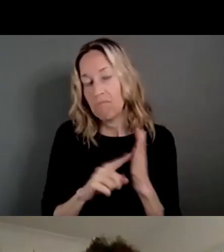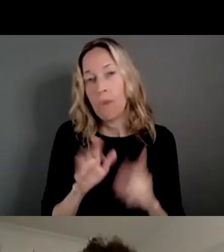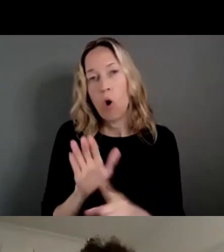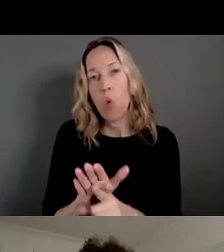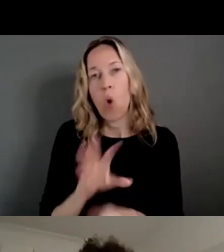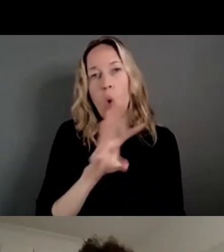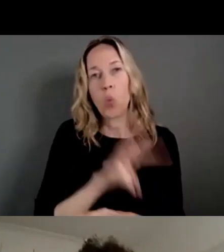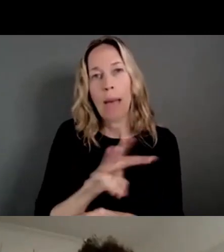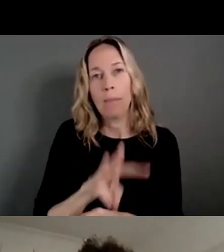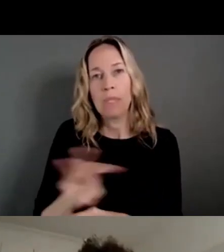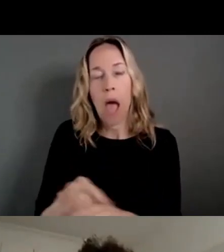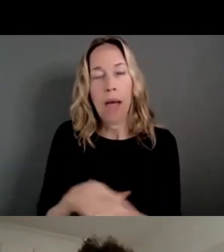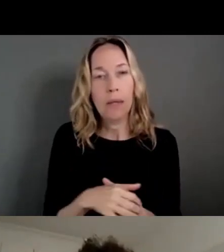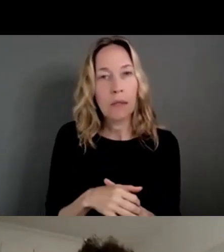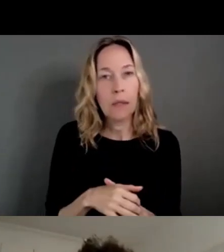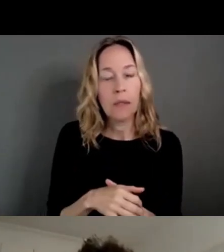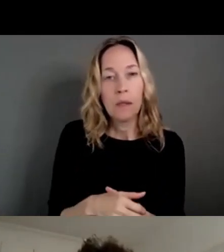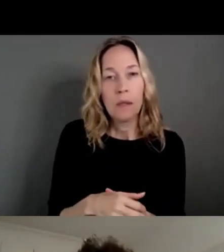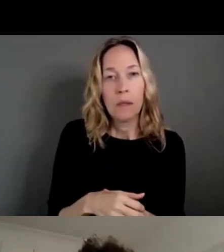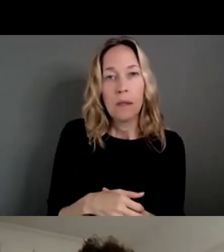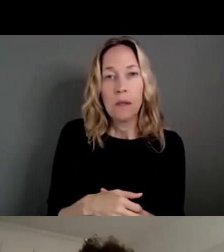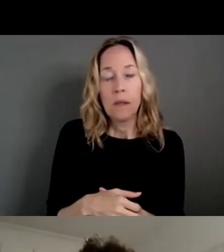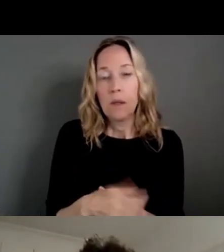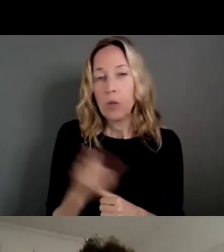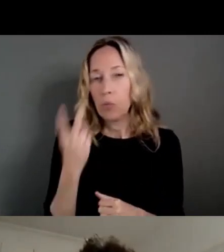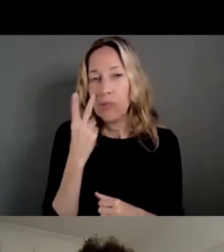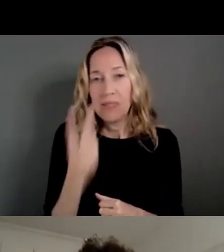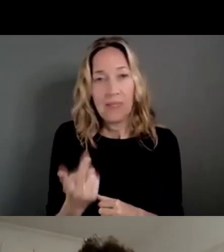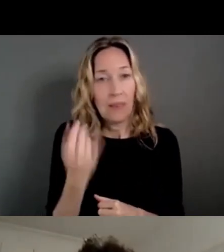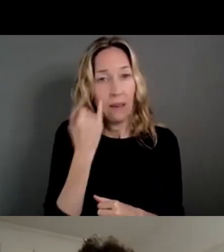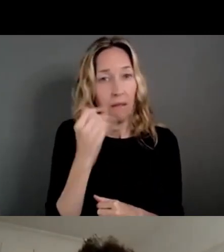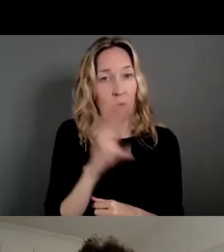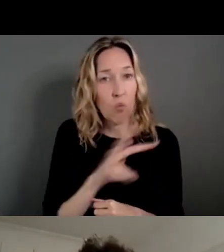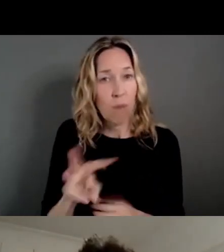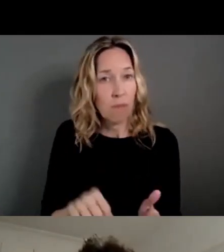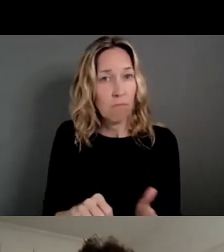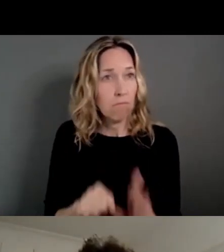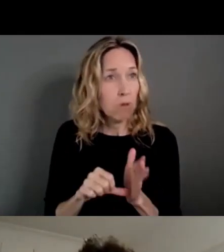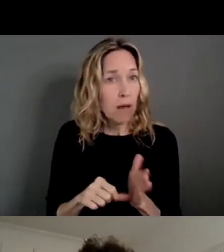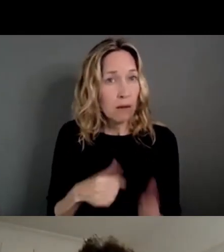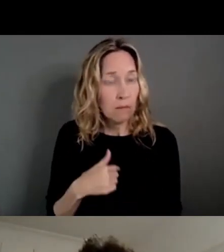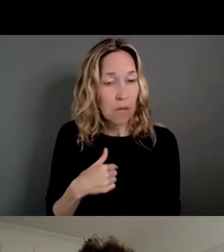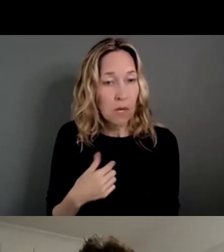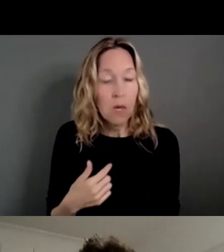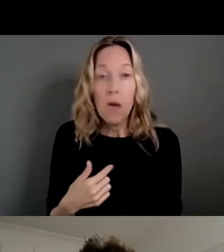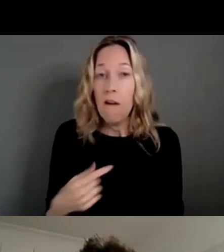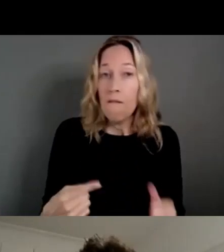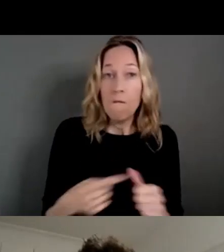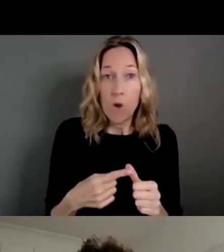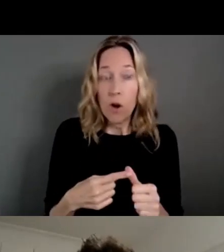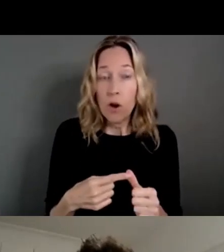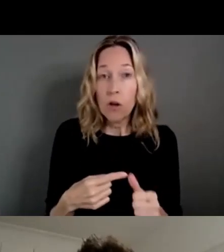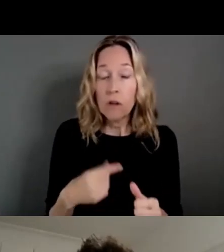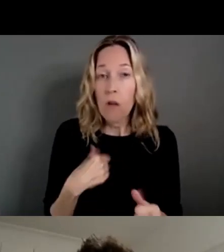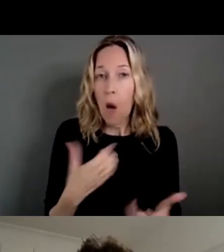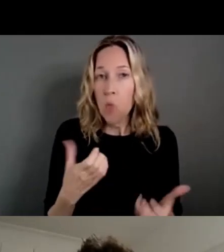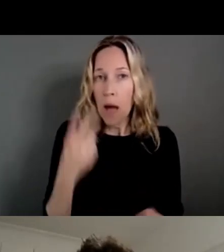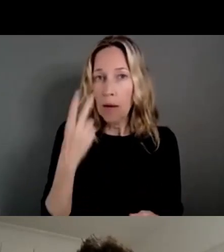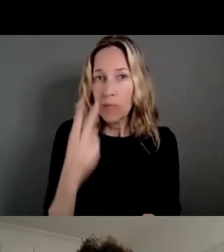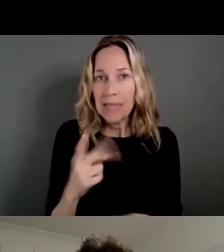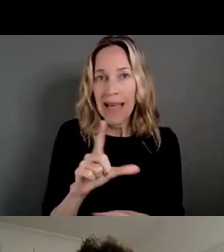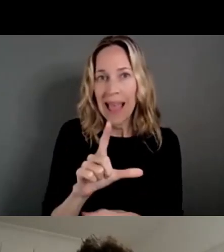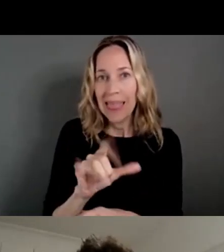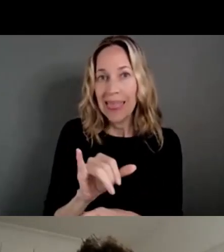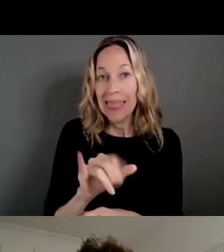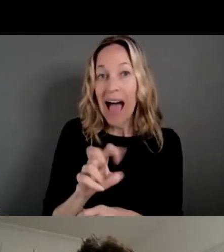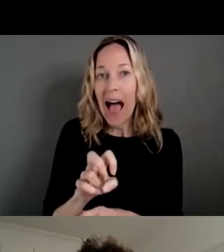see if you've got it together. The very first thing I'm going to look for is live video. I don't want to see, not